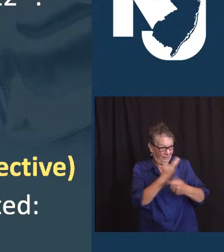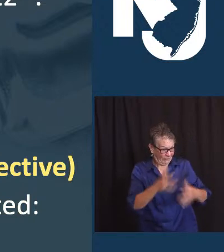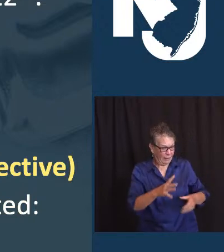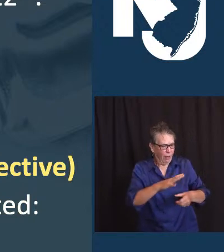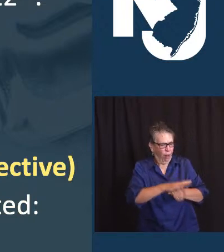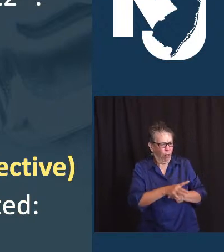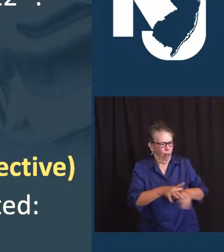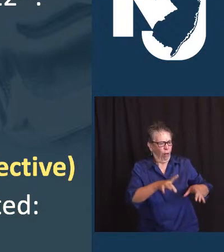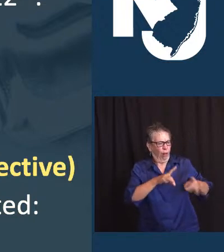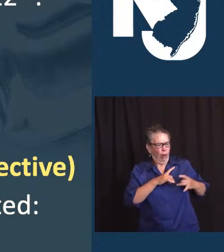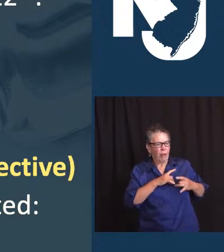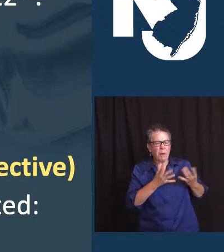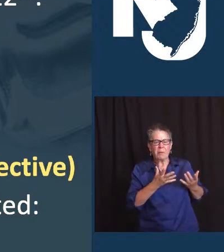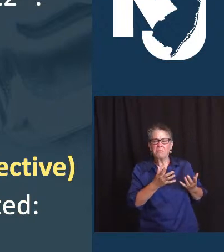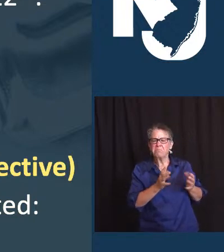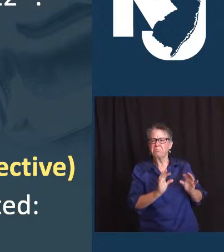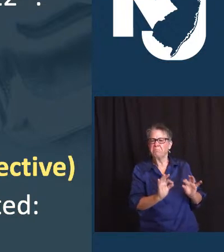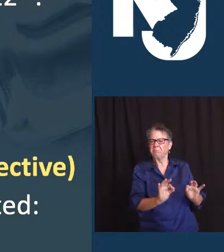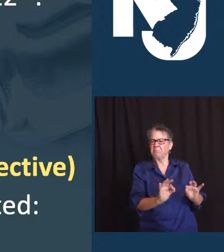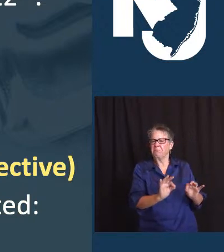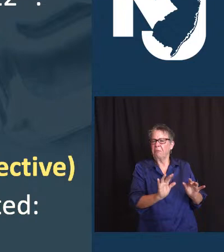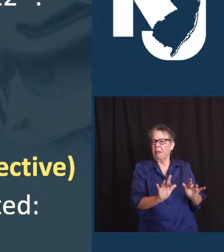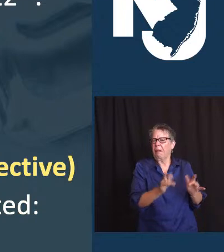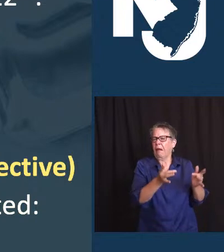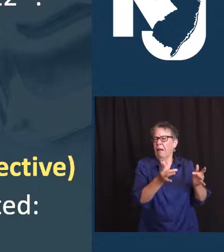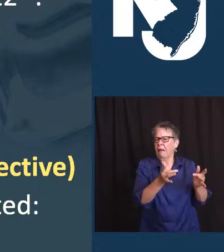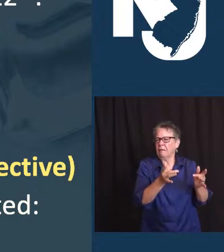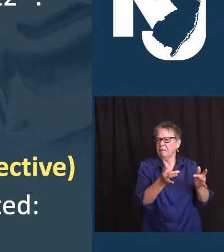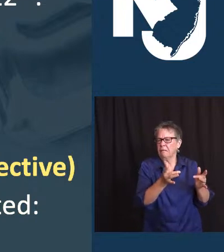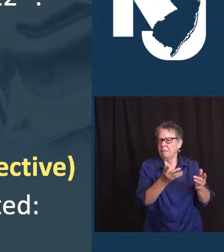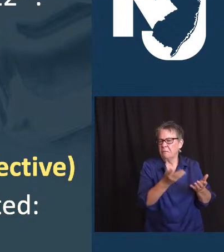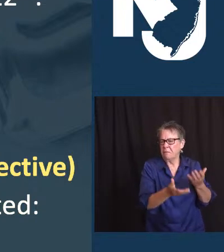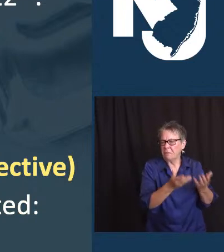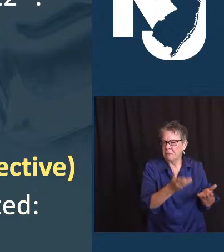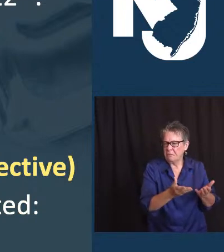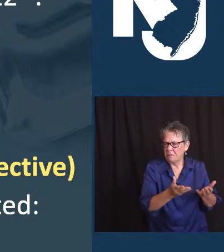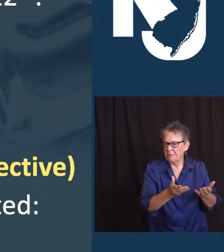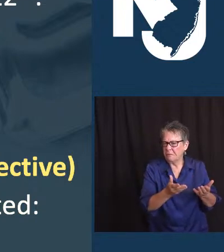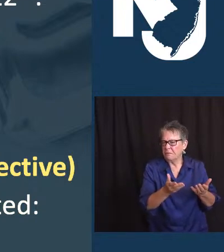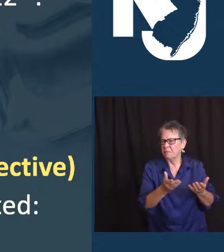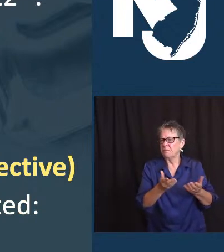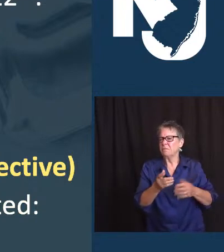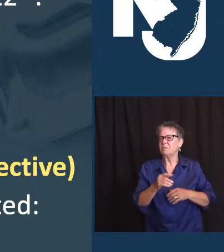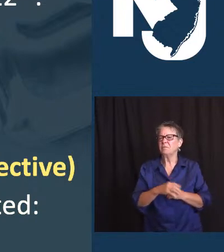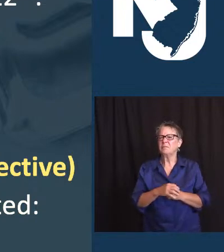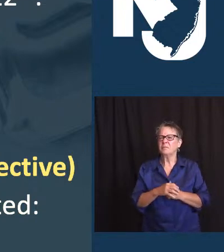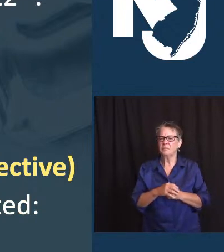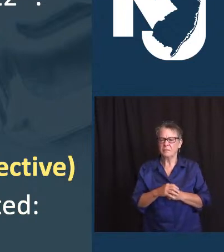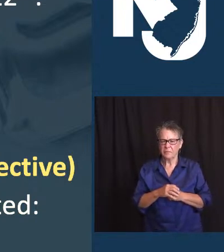of COVID that would require hospitalization continues to exceed